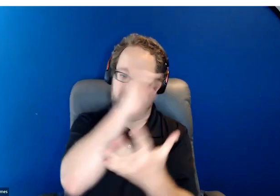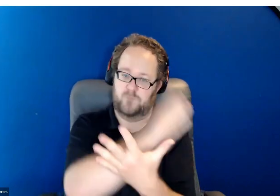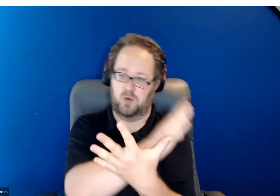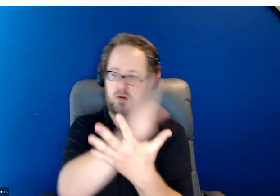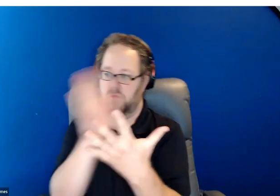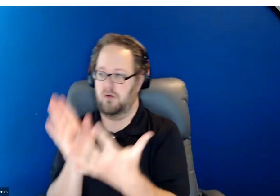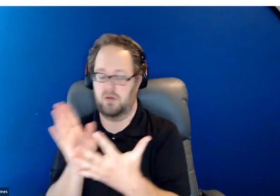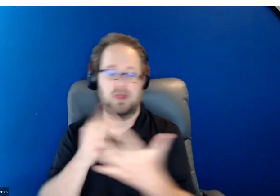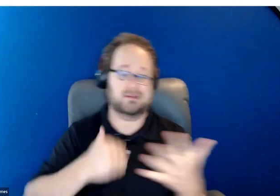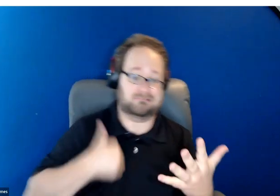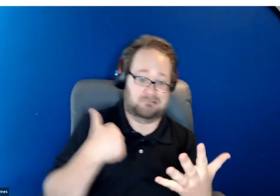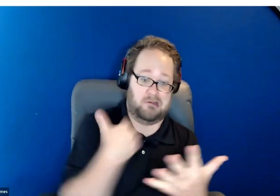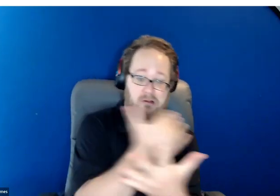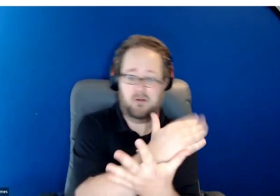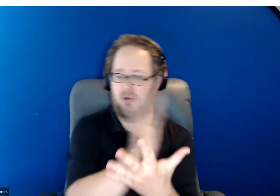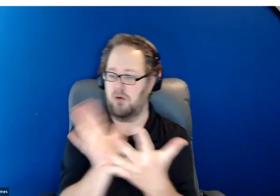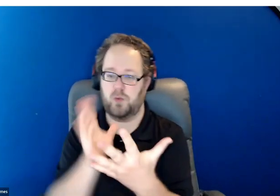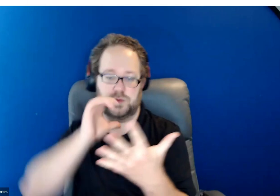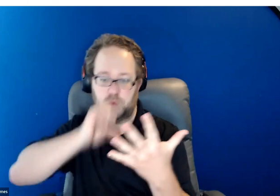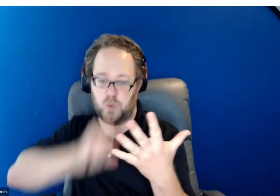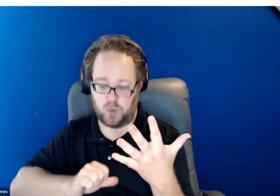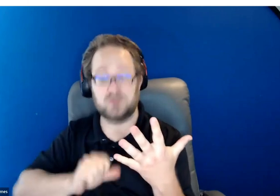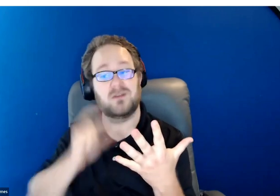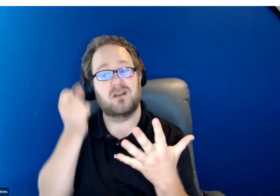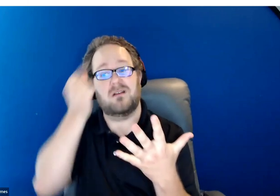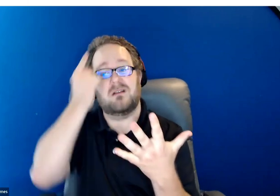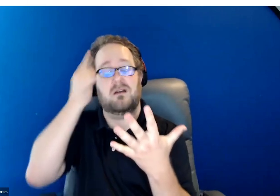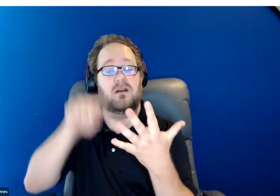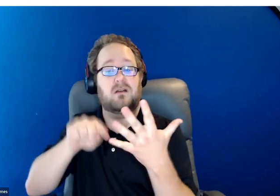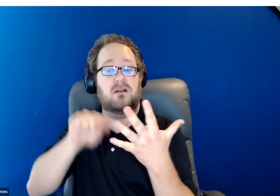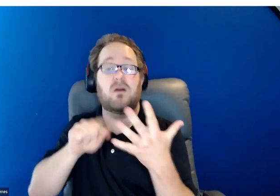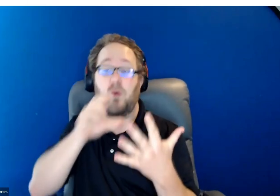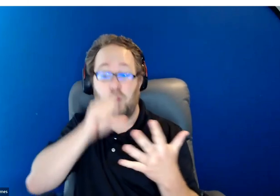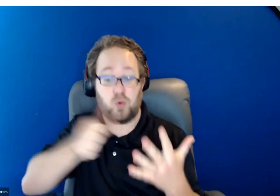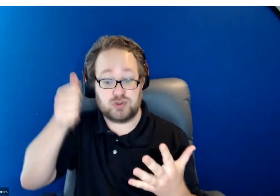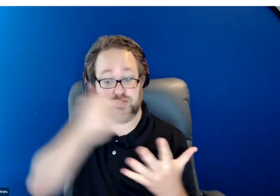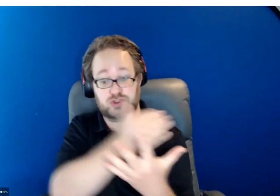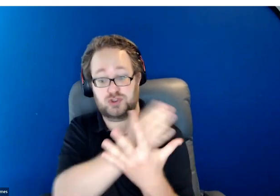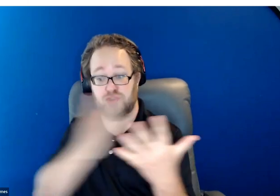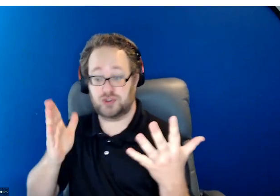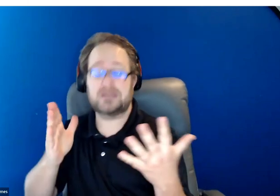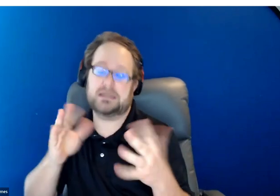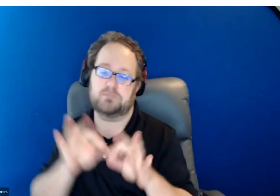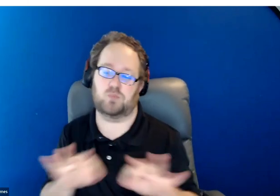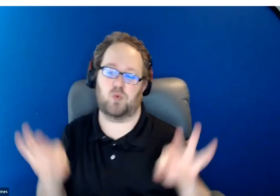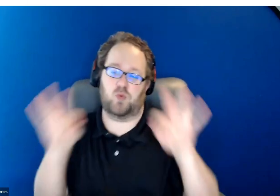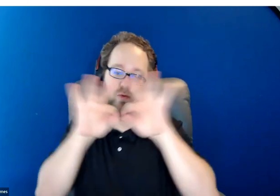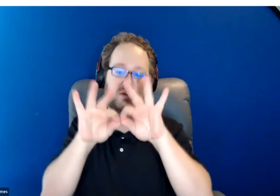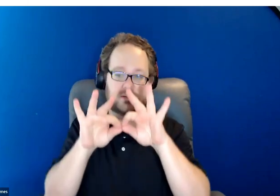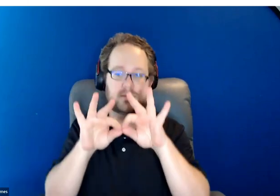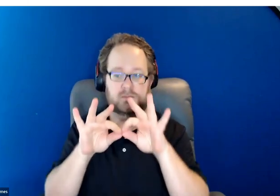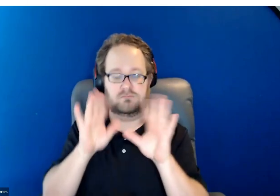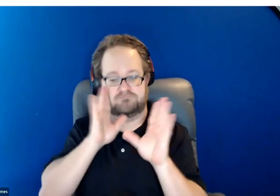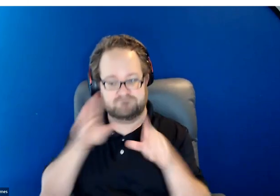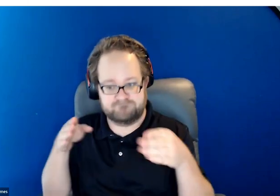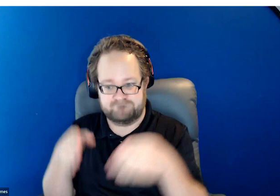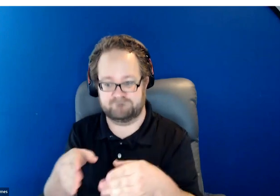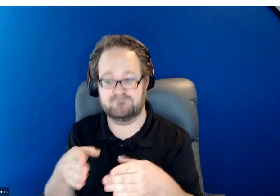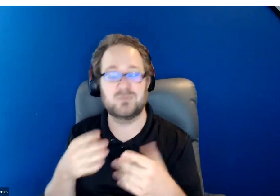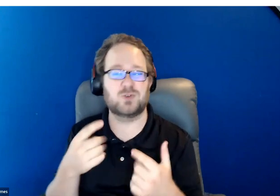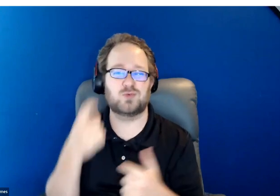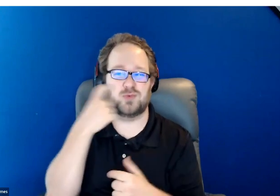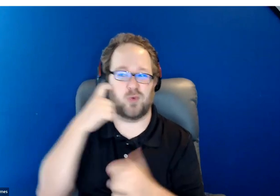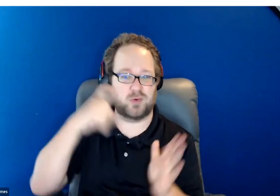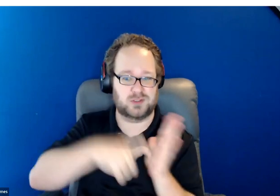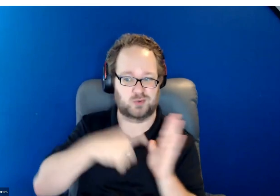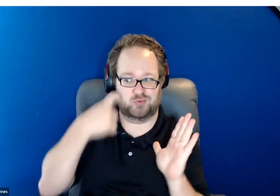a particularly important issue. The number of older households with moderate and severe cost burdens has been increasing for more